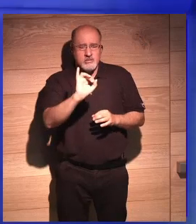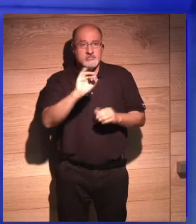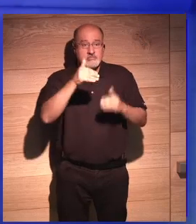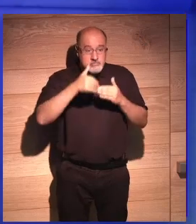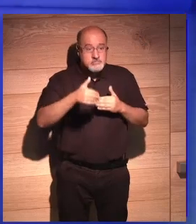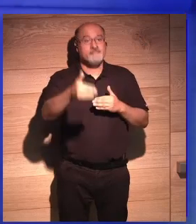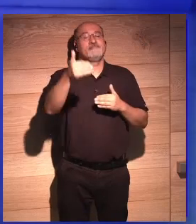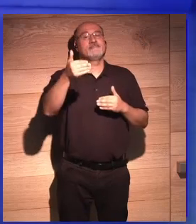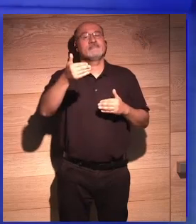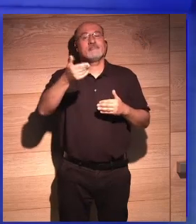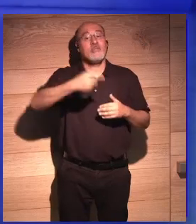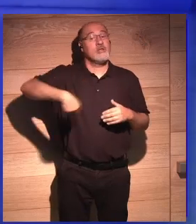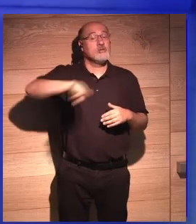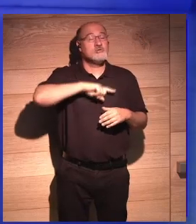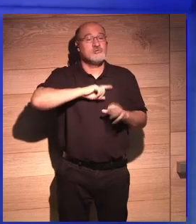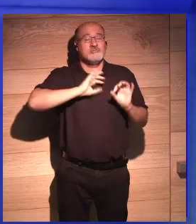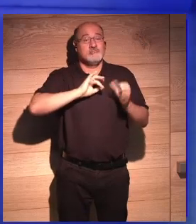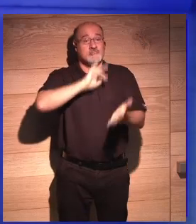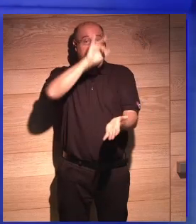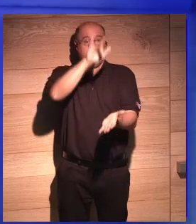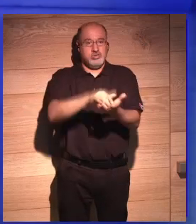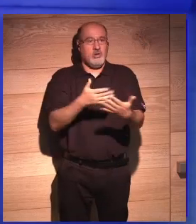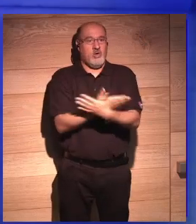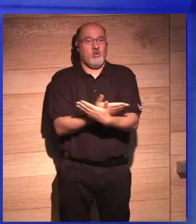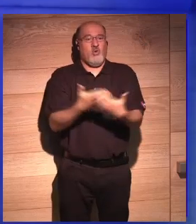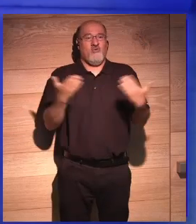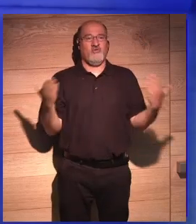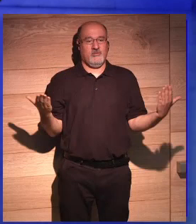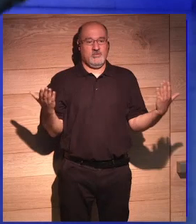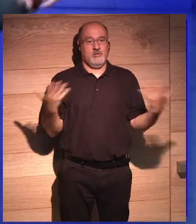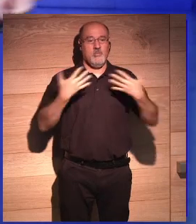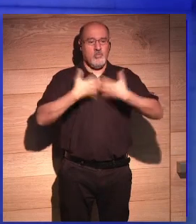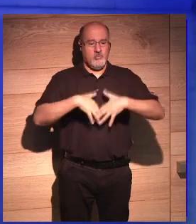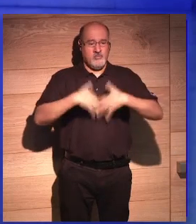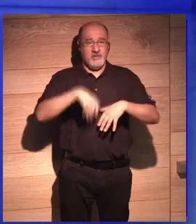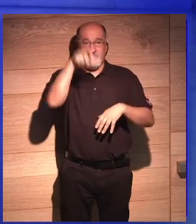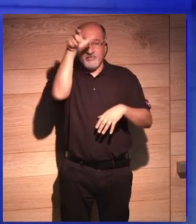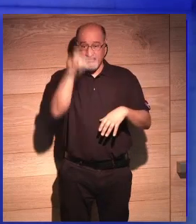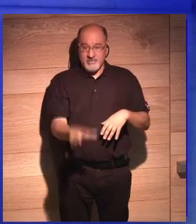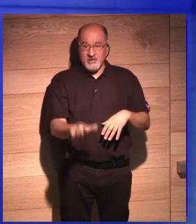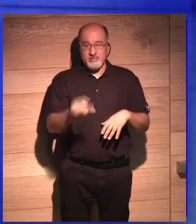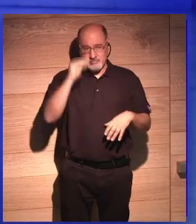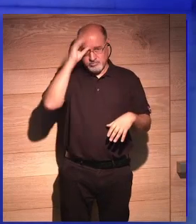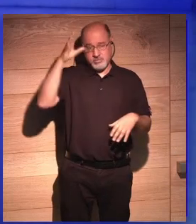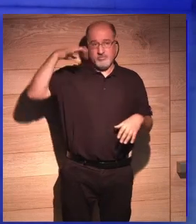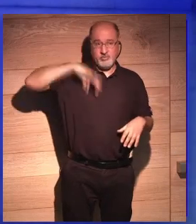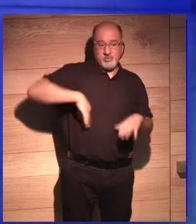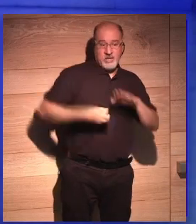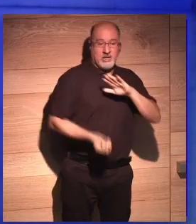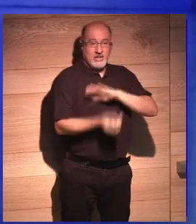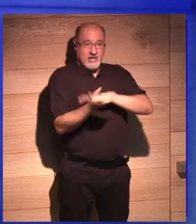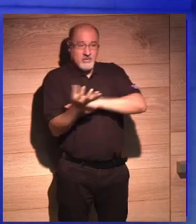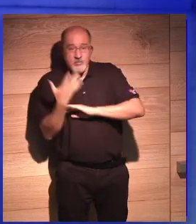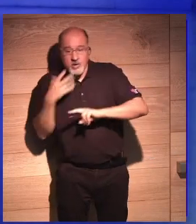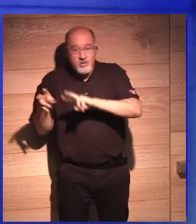how much we rely on the creative producer to be able to explore different funding channels